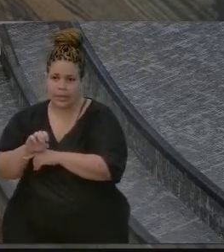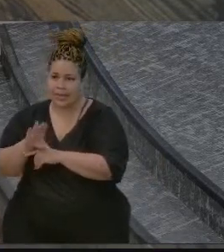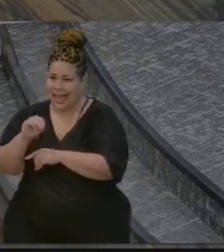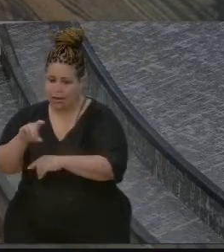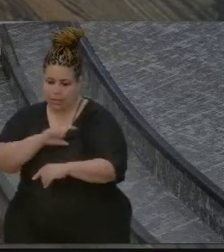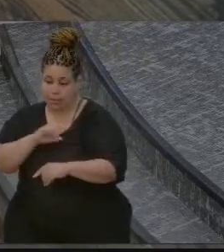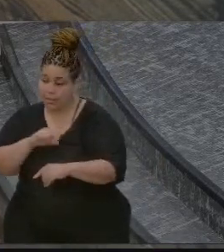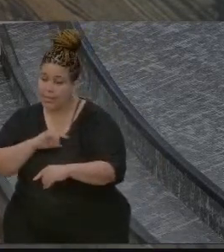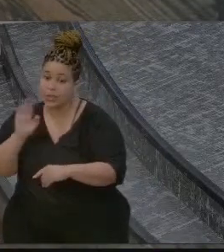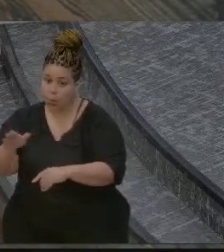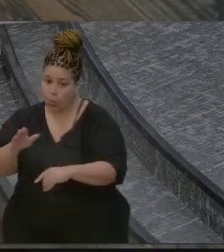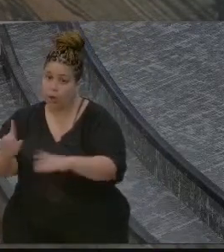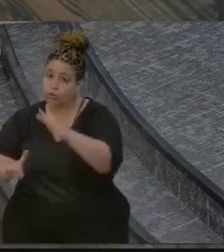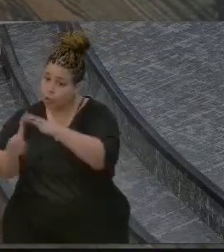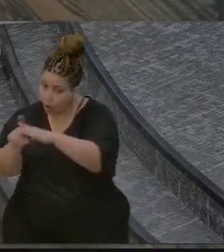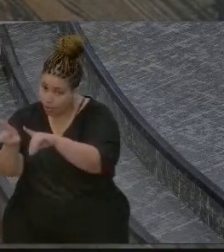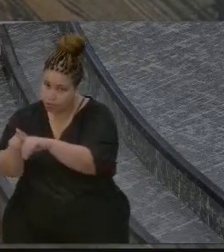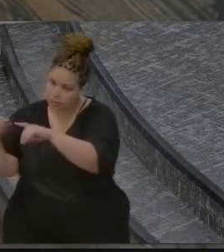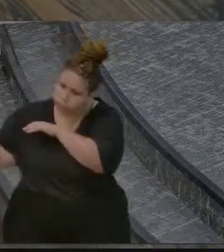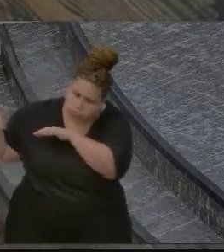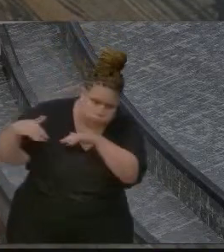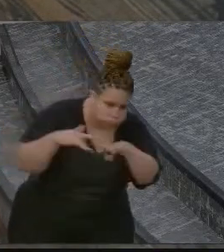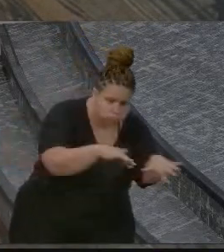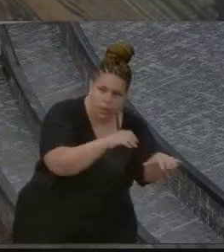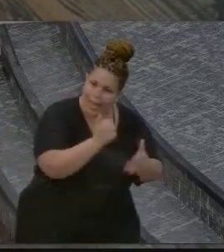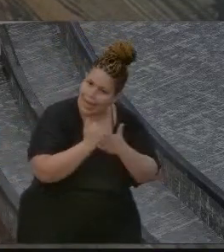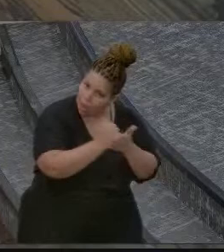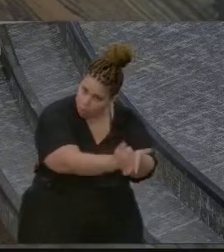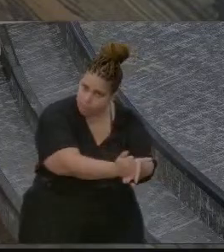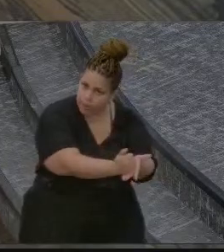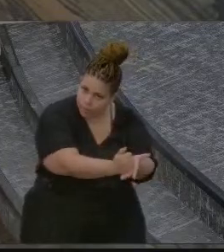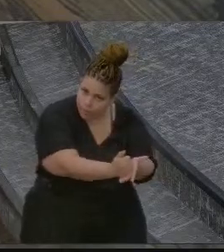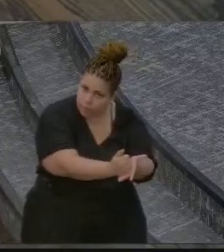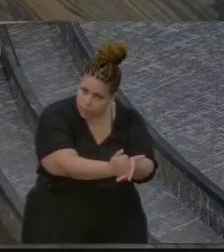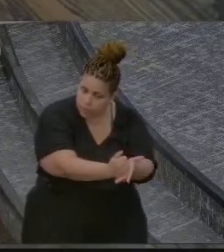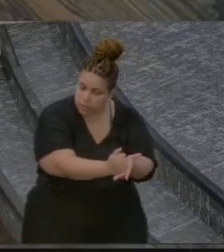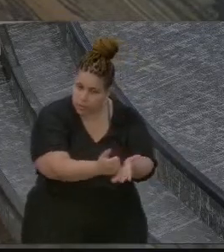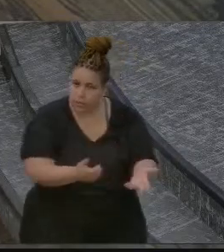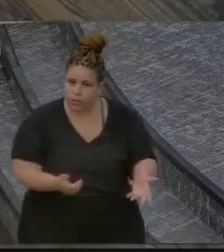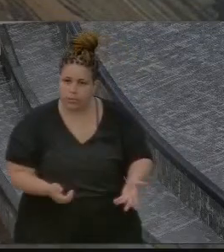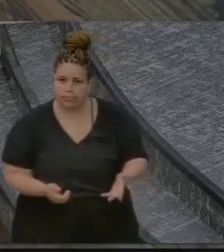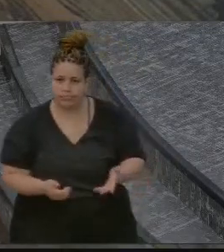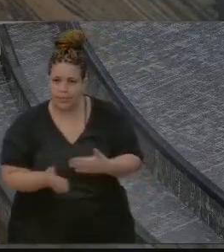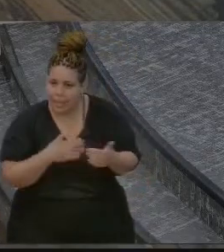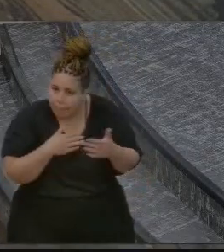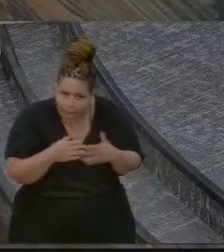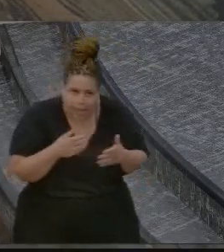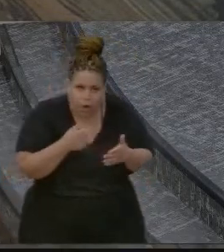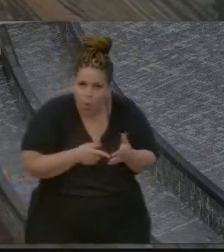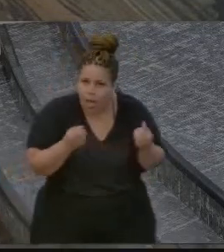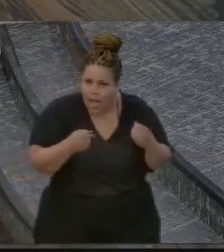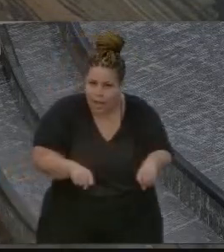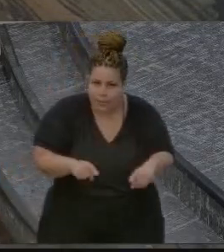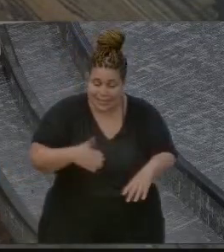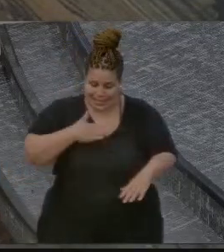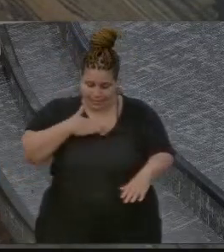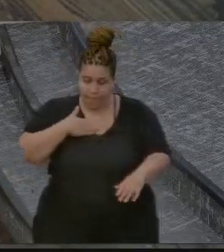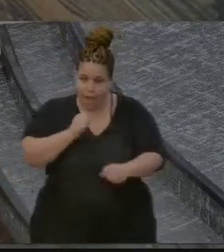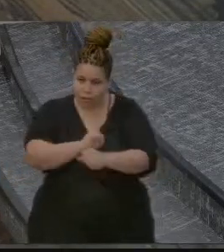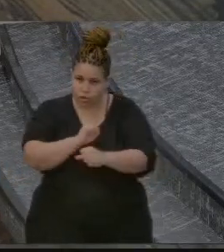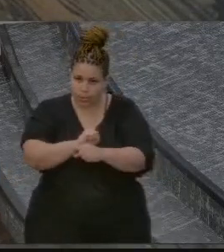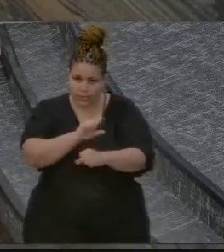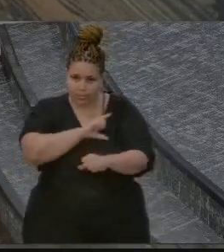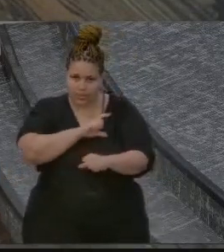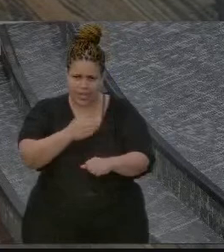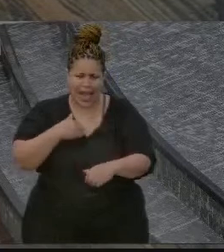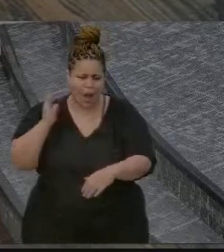here. If we riding throughout the county and the code goes out, something near Oconee, I'm close, it's my duty as a police officer. I will respond and